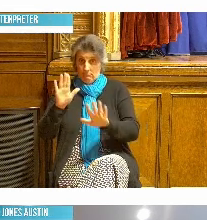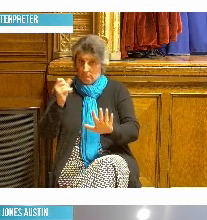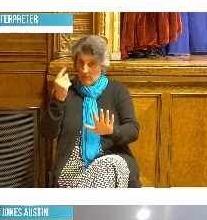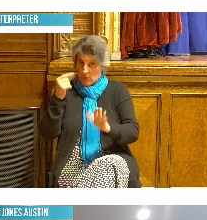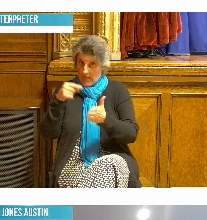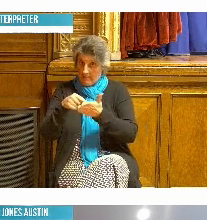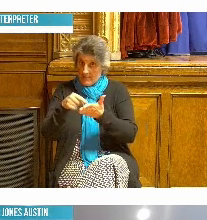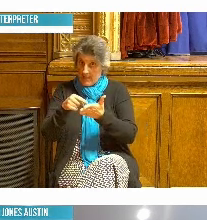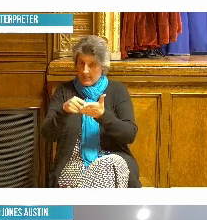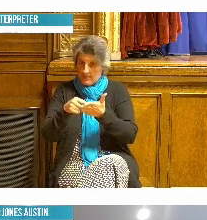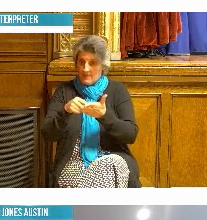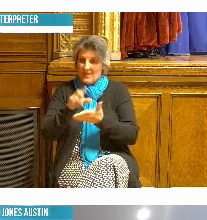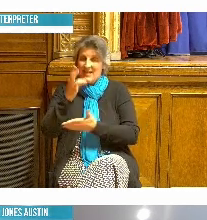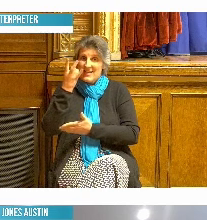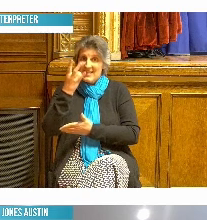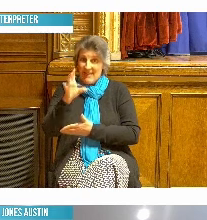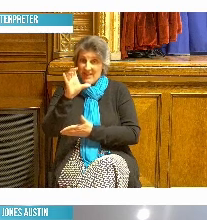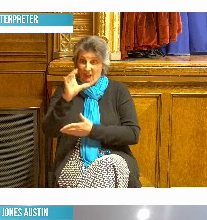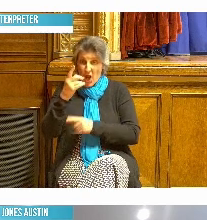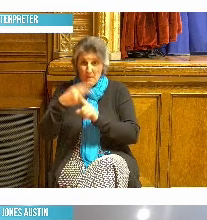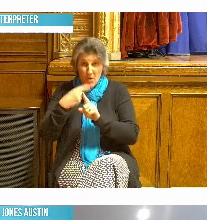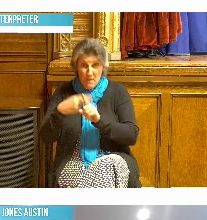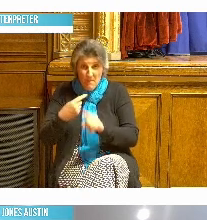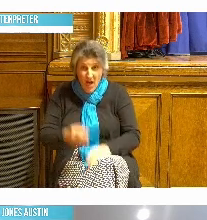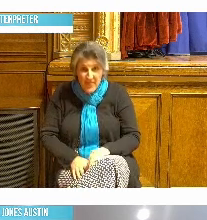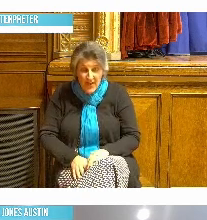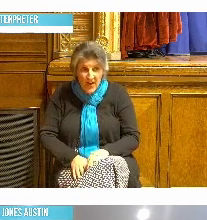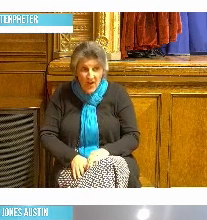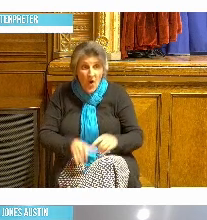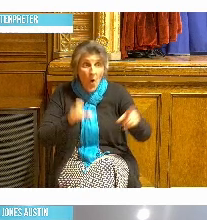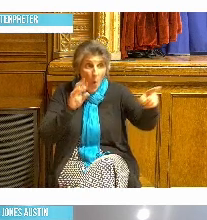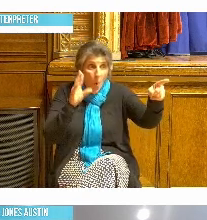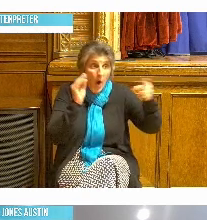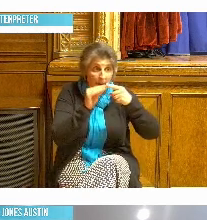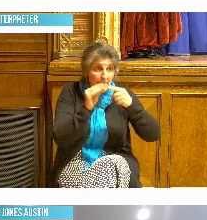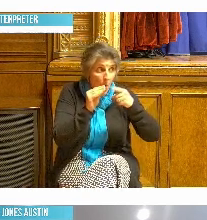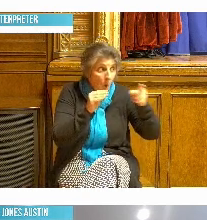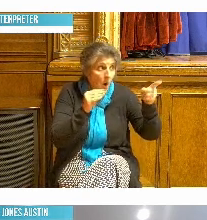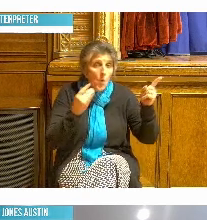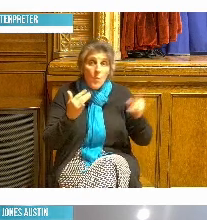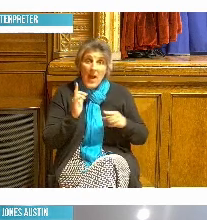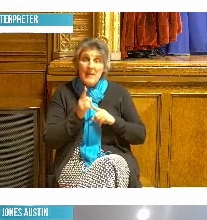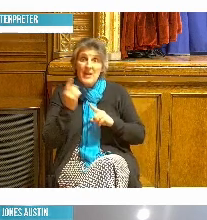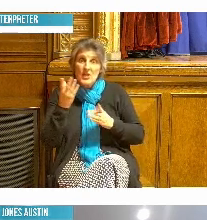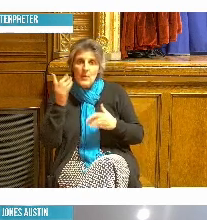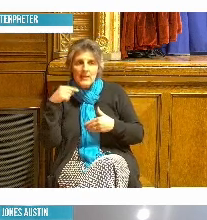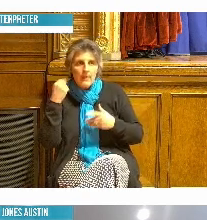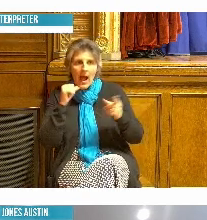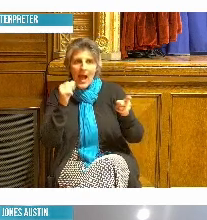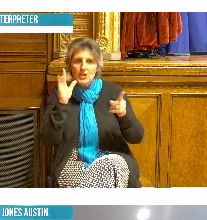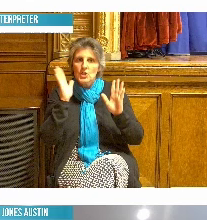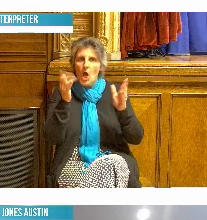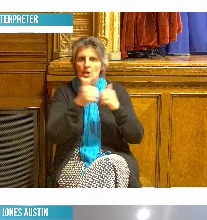this, $1,700 a month? Or more. Wait a minute, here to go the crazy part. I might as well talk to y'all, forget about them.